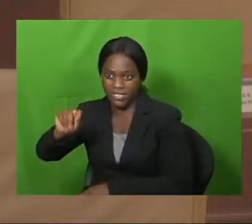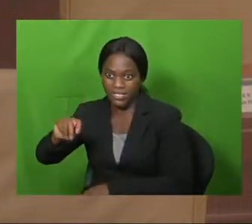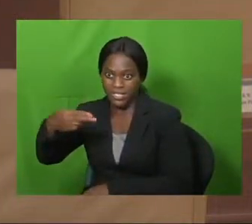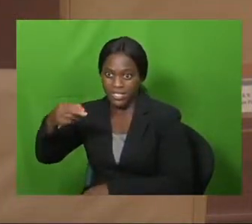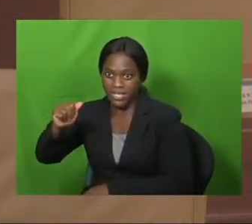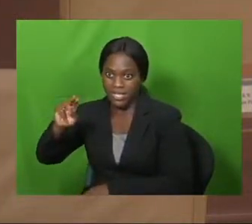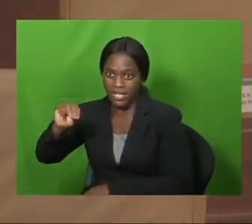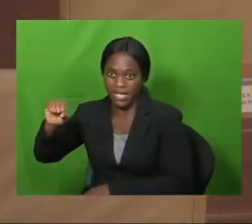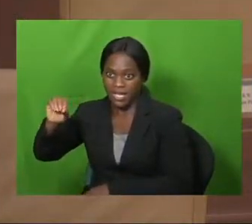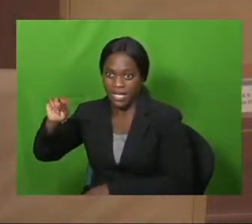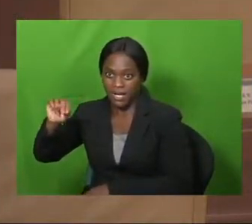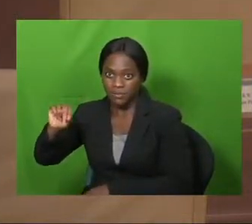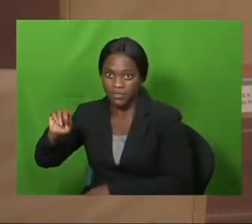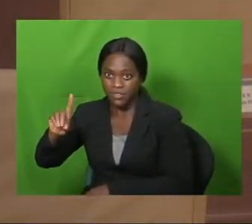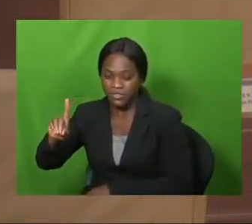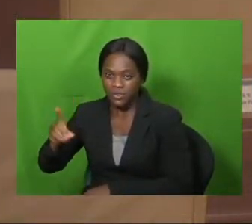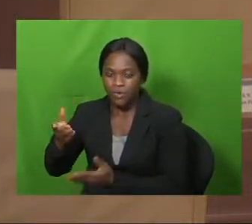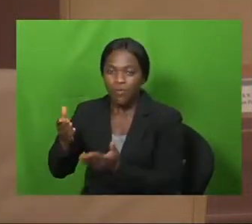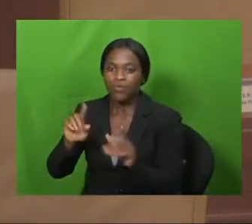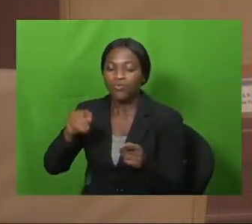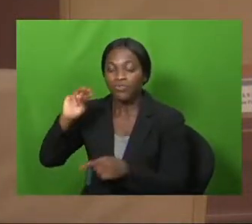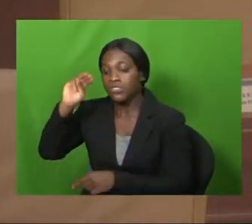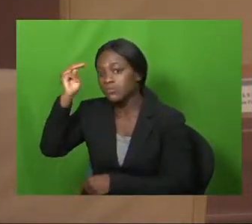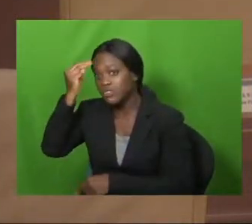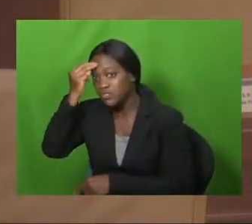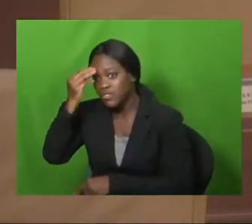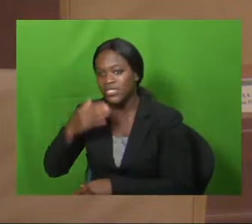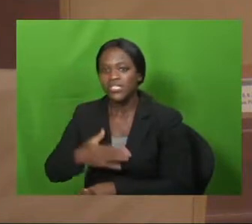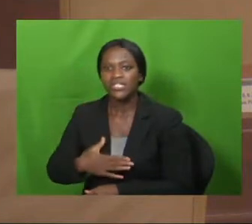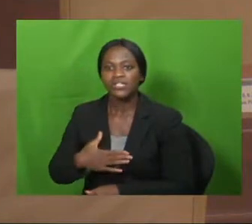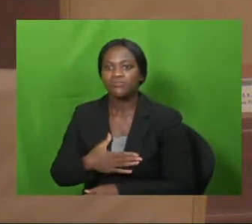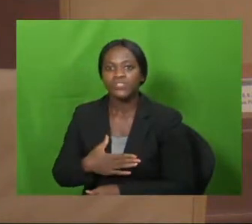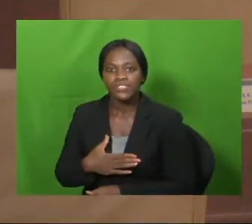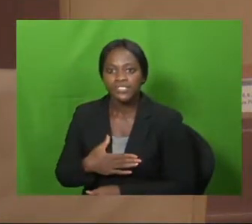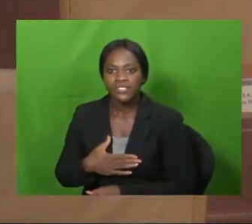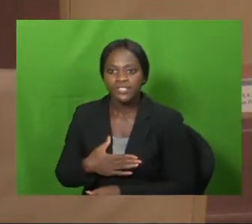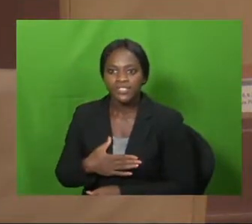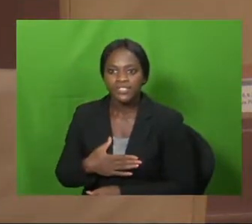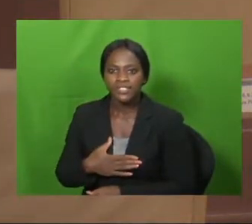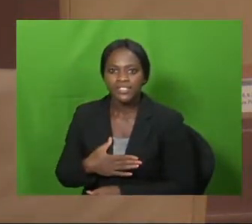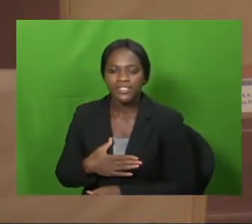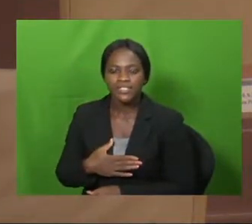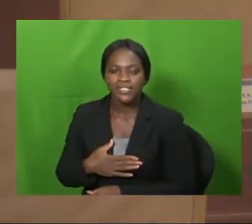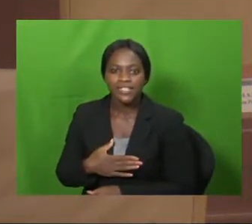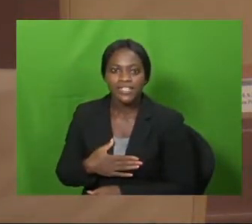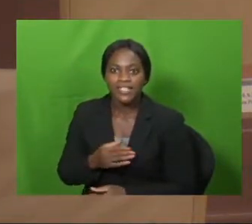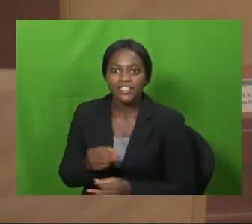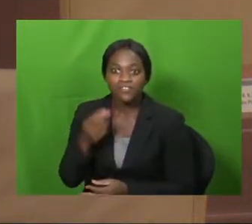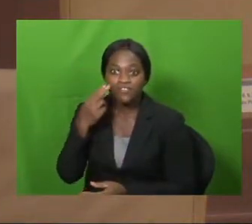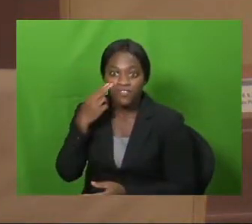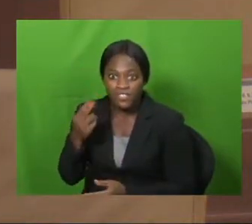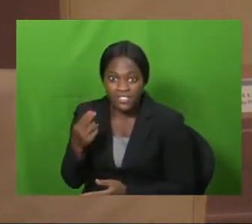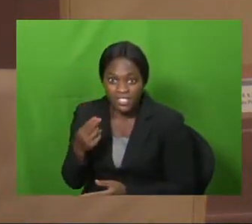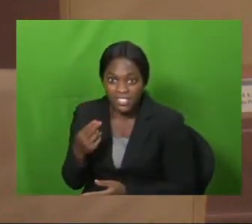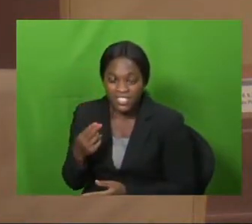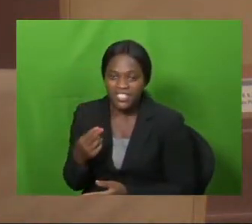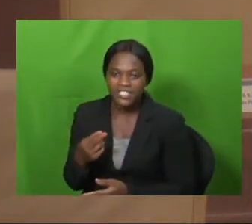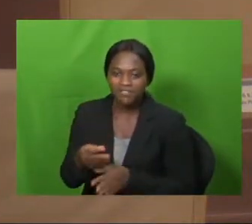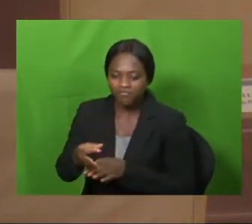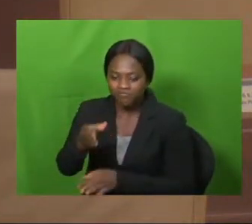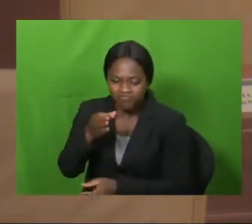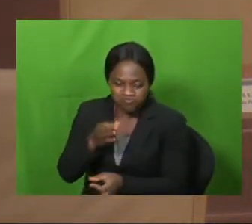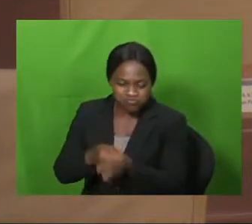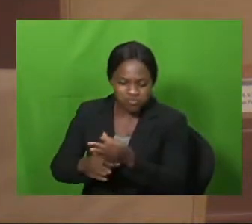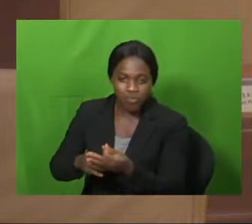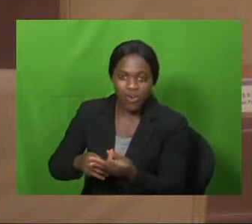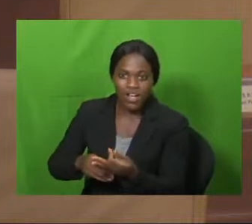gearing to go to the ministry, please, when you go, just ask for the handing over notes and start writing your handing over notes. Because you are going out of office.